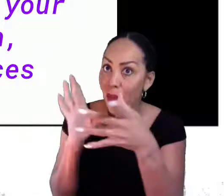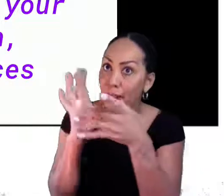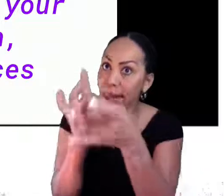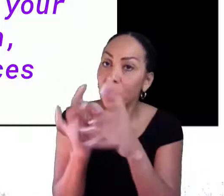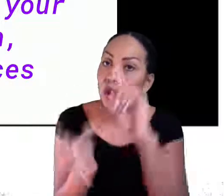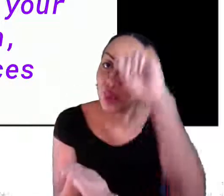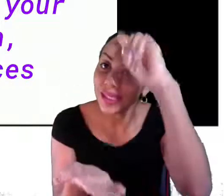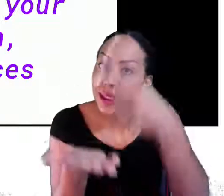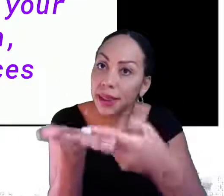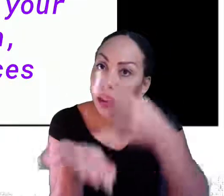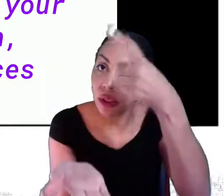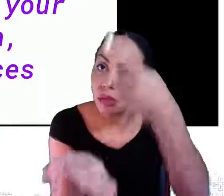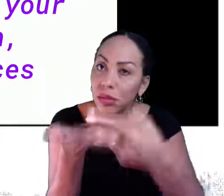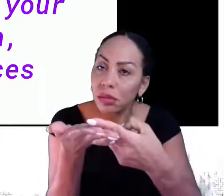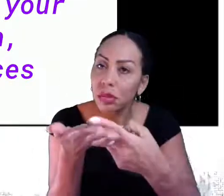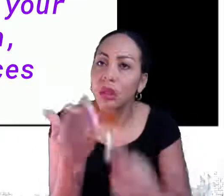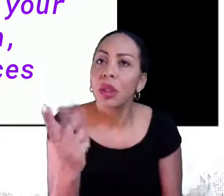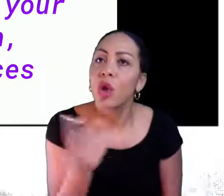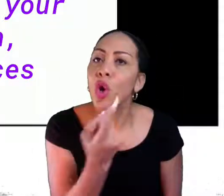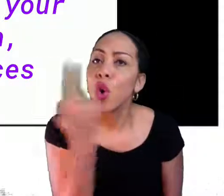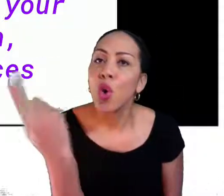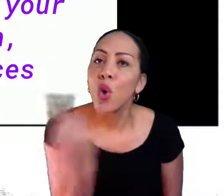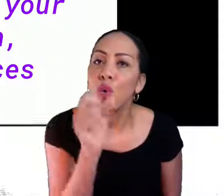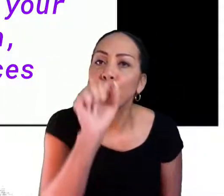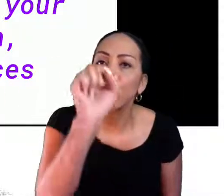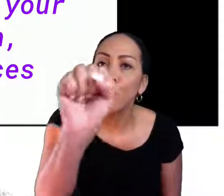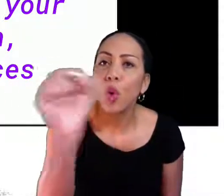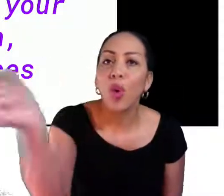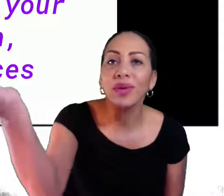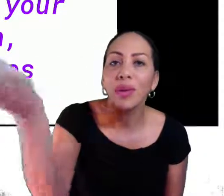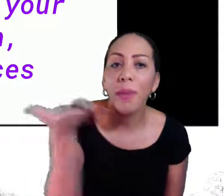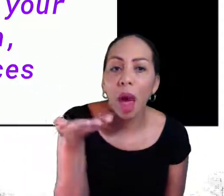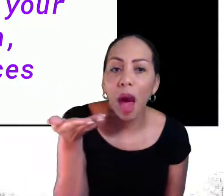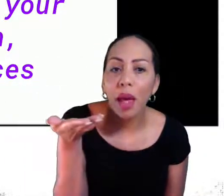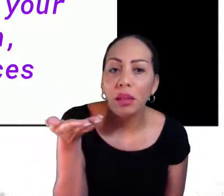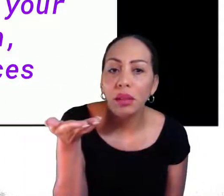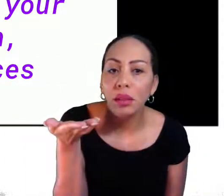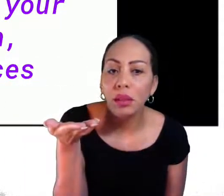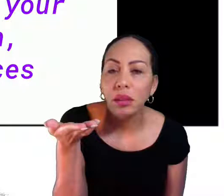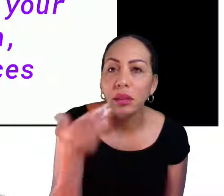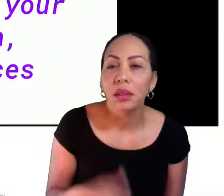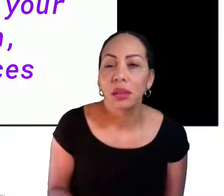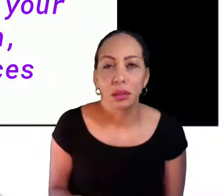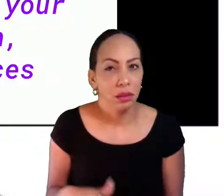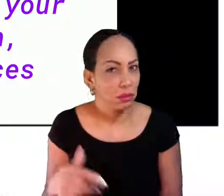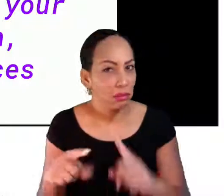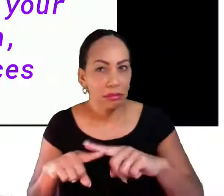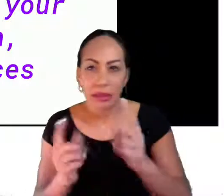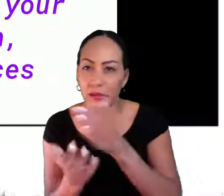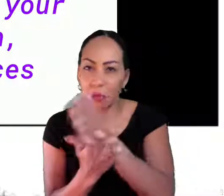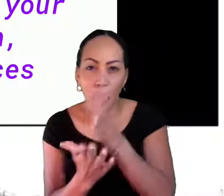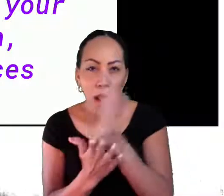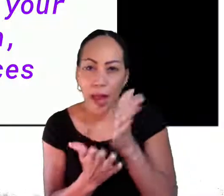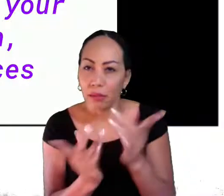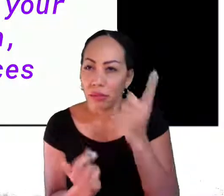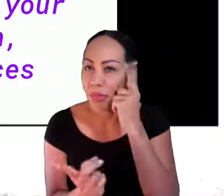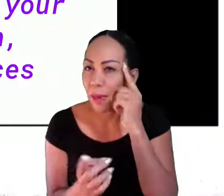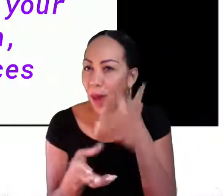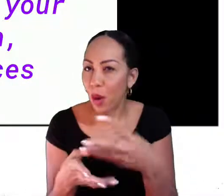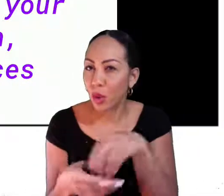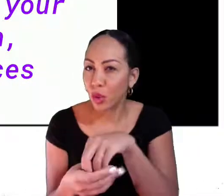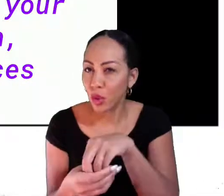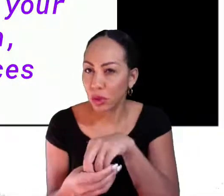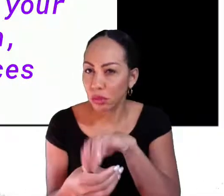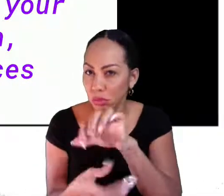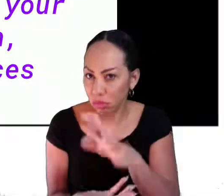your suppliers, who you might work with. There could be all kinds of ways you could think about inclusion right across the board of what you